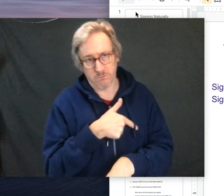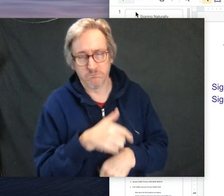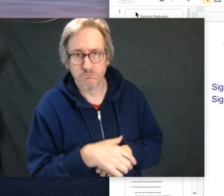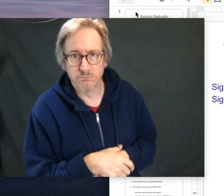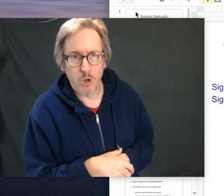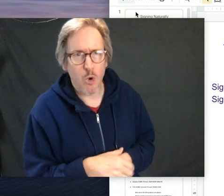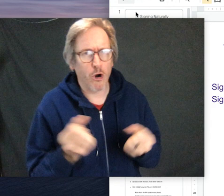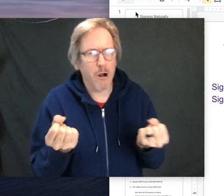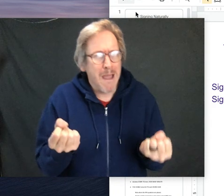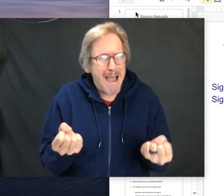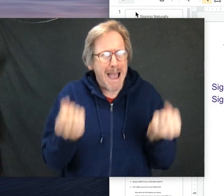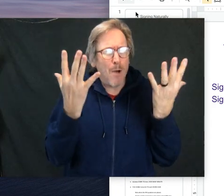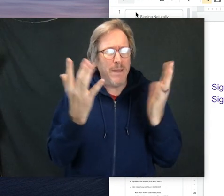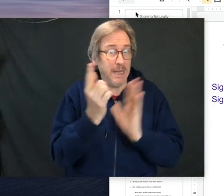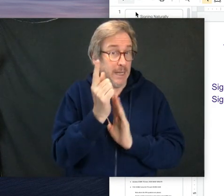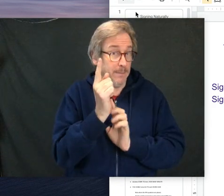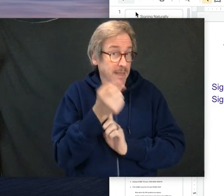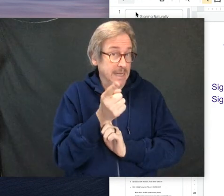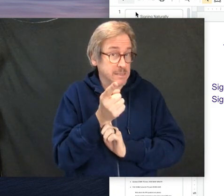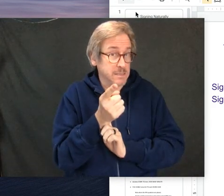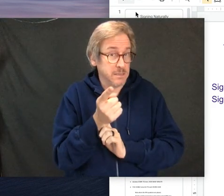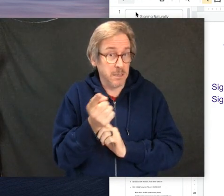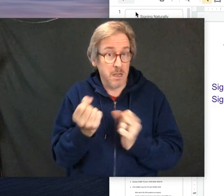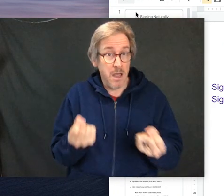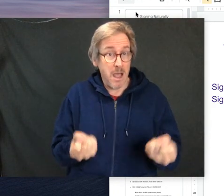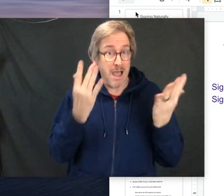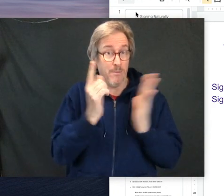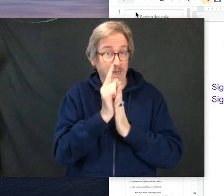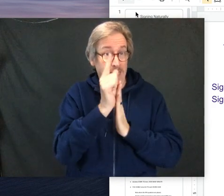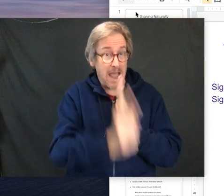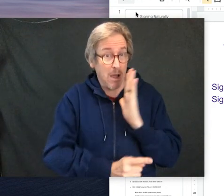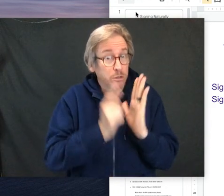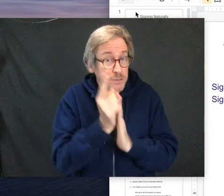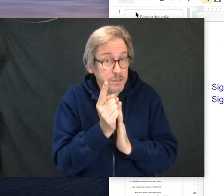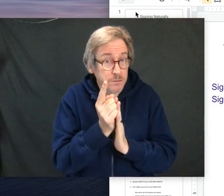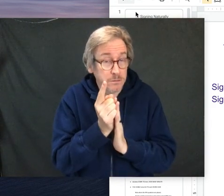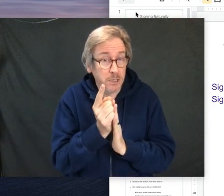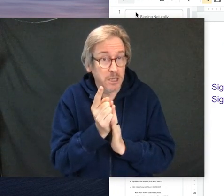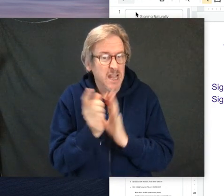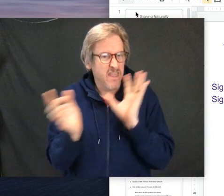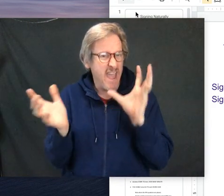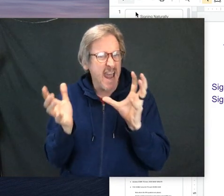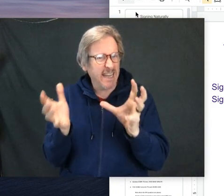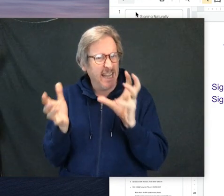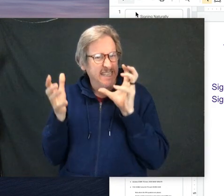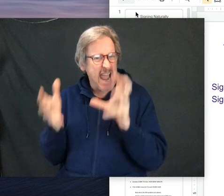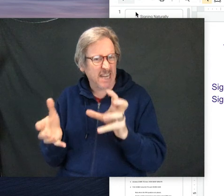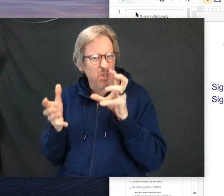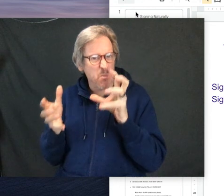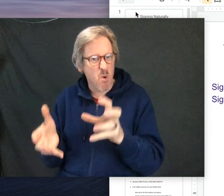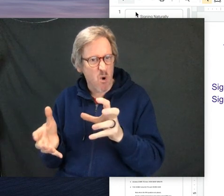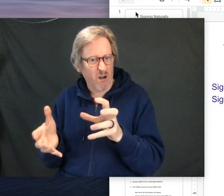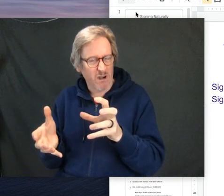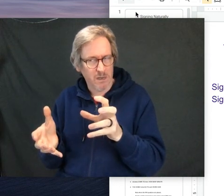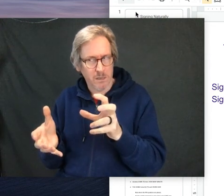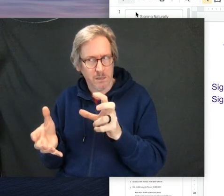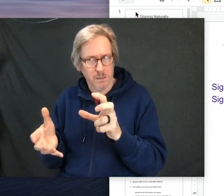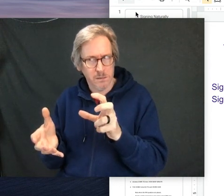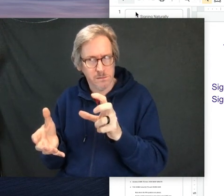long? Or how many minutes? How many hours? That is actually